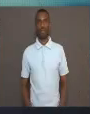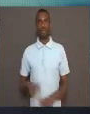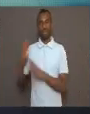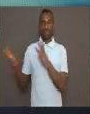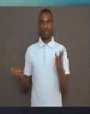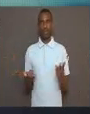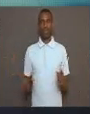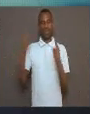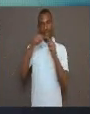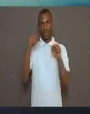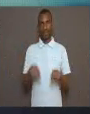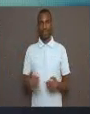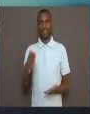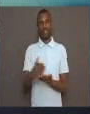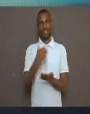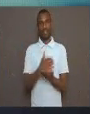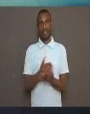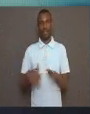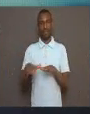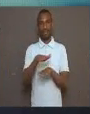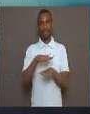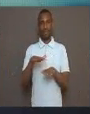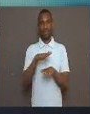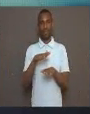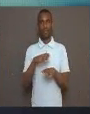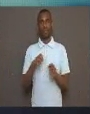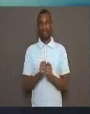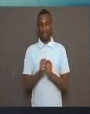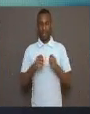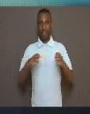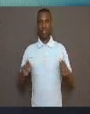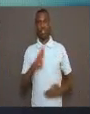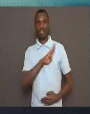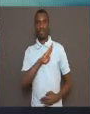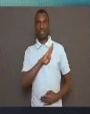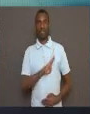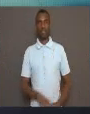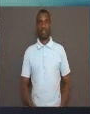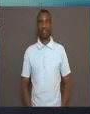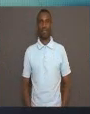Welcome to today's lesson on elastic behavior.